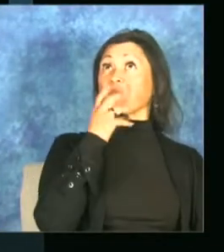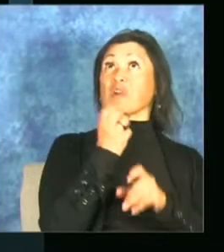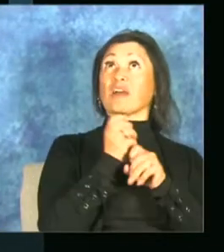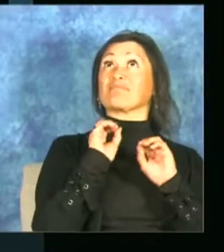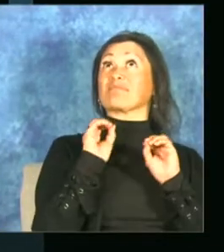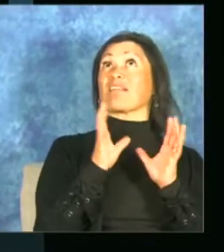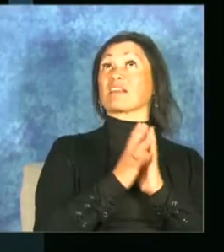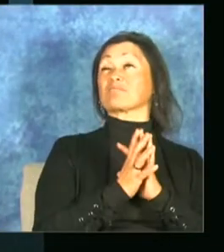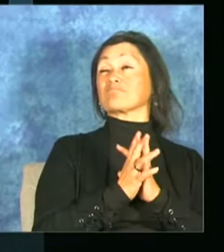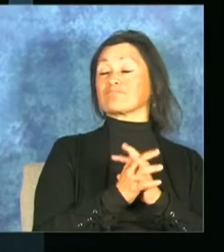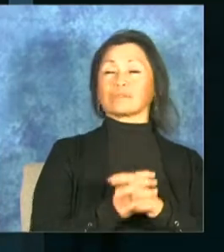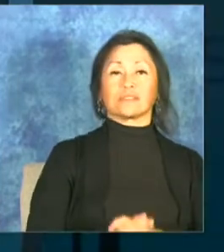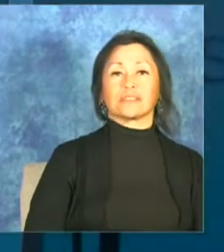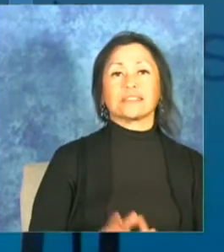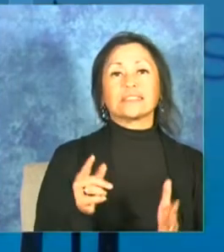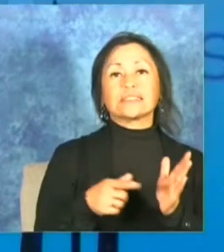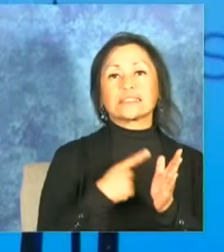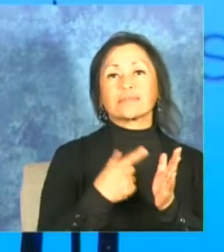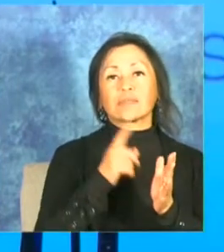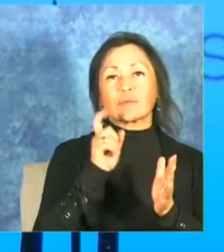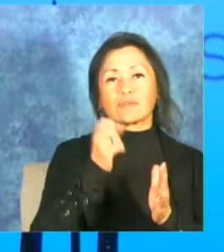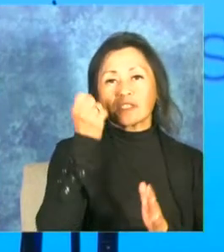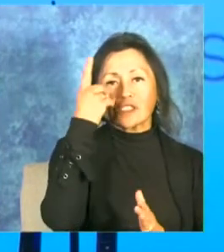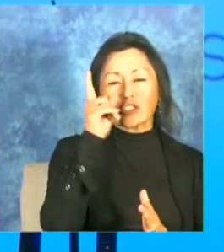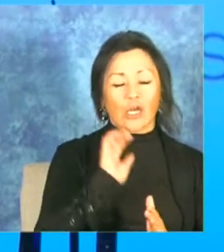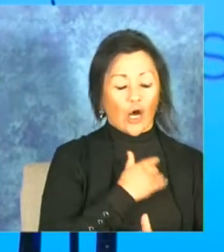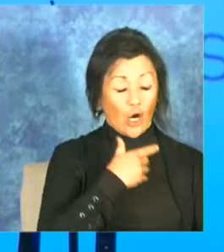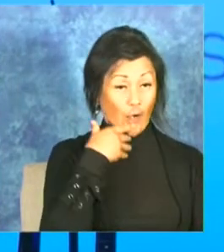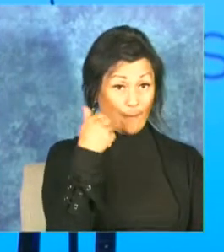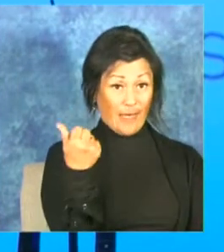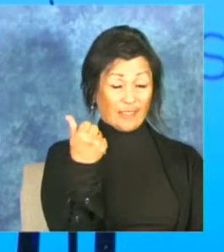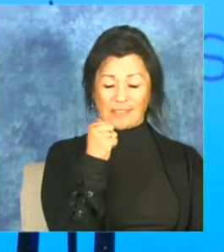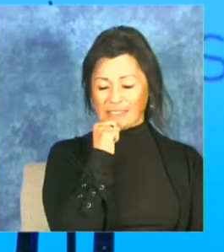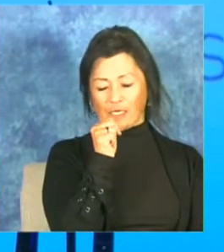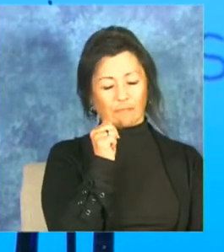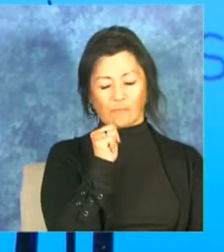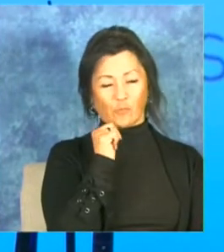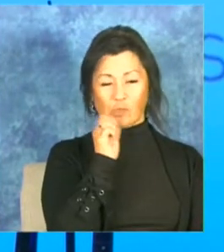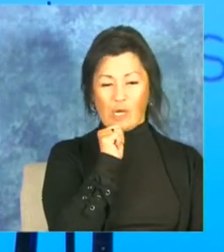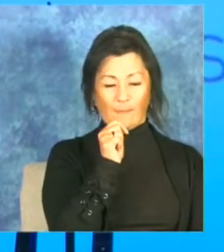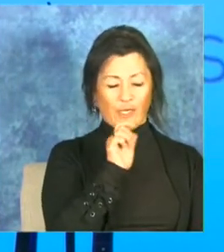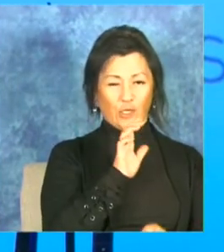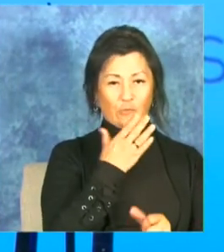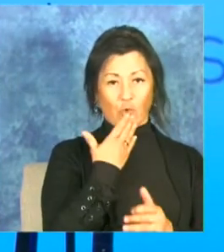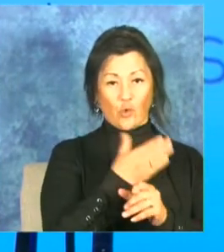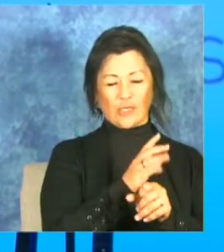anything. Sometimes we have to understand our best just isn't going to be good enough.